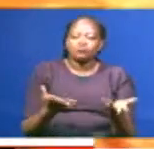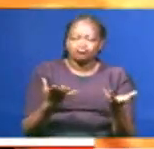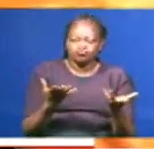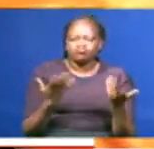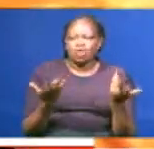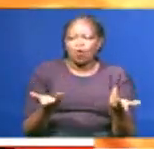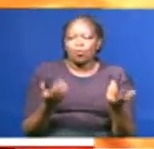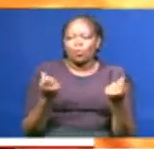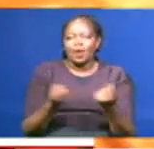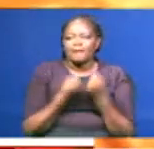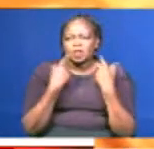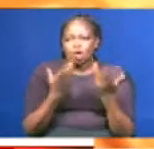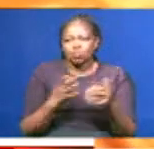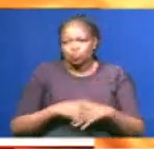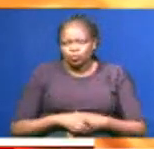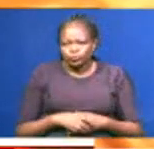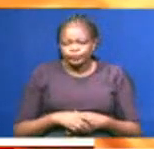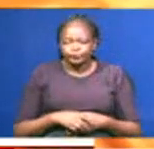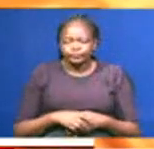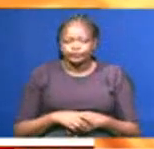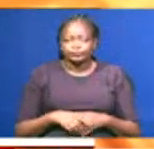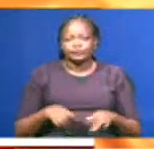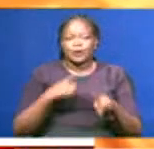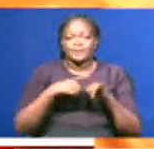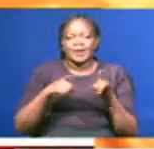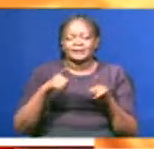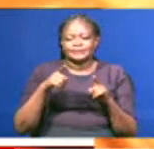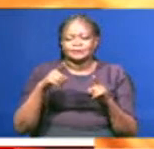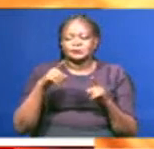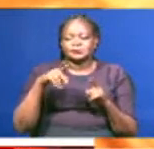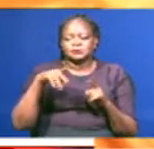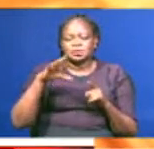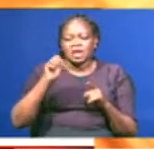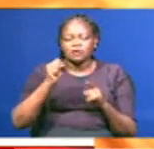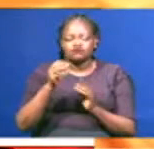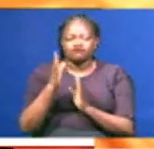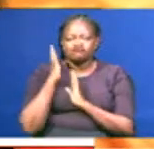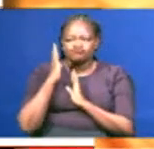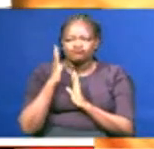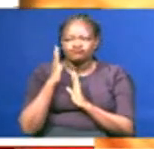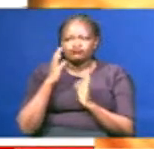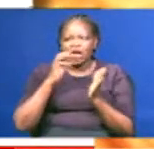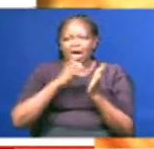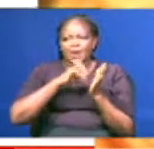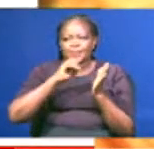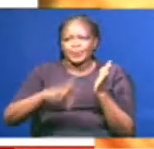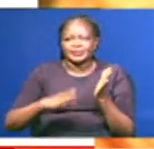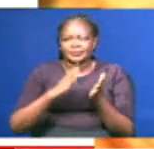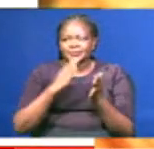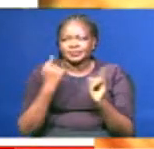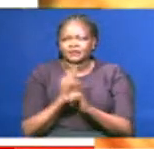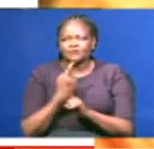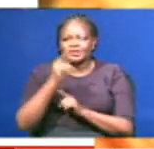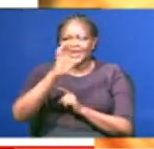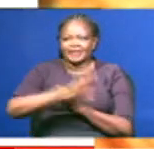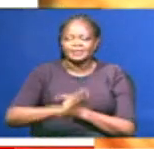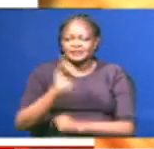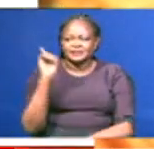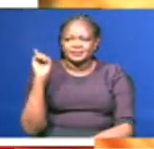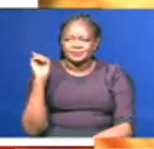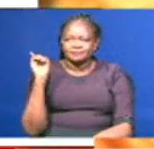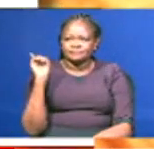happen? But Kindiki has now struck off areas of Kapelbok, Nakwamuru, Lobokat, the Takwel